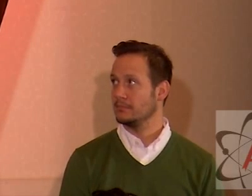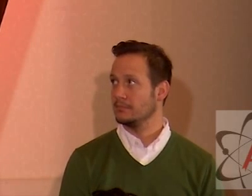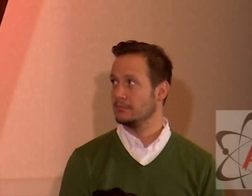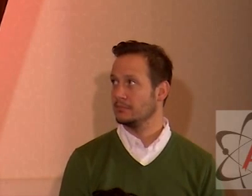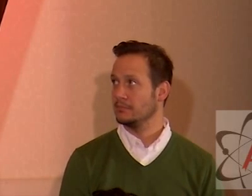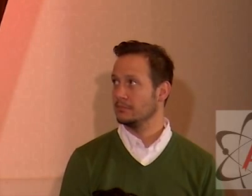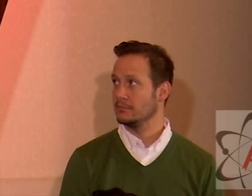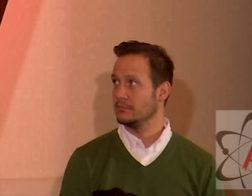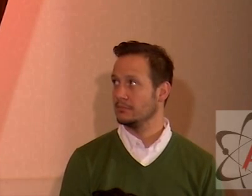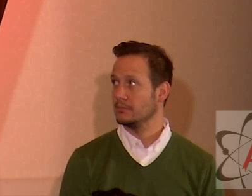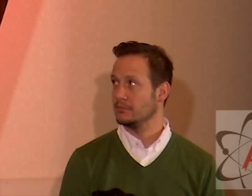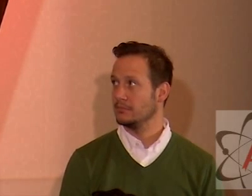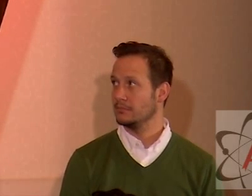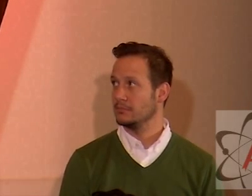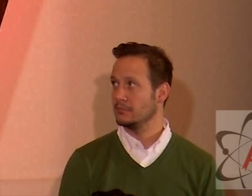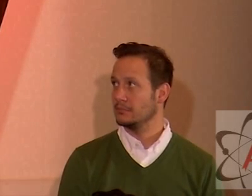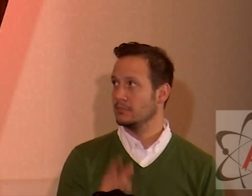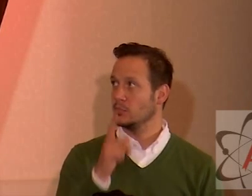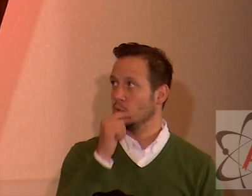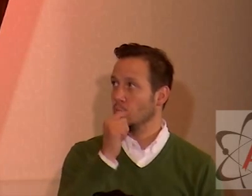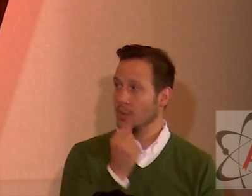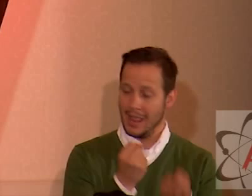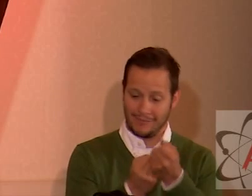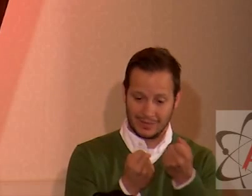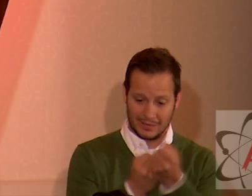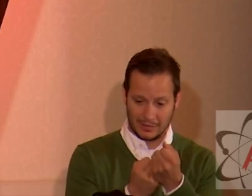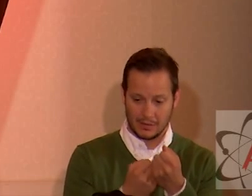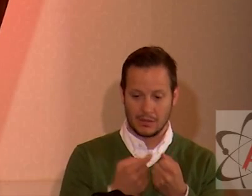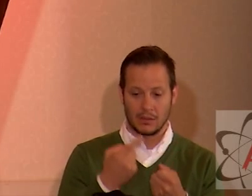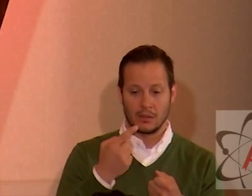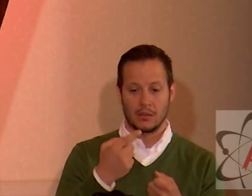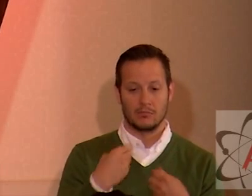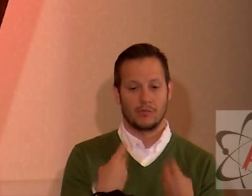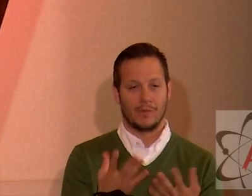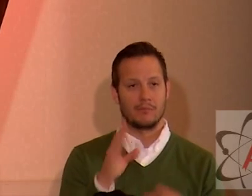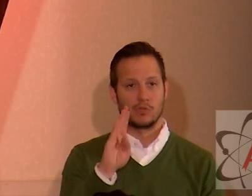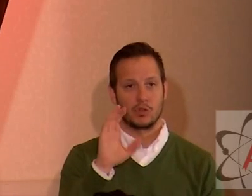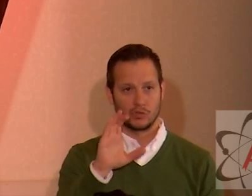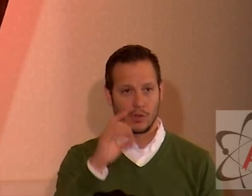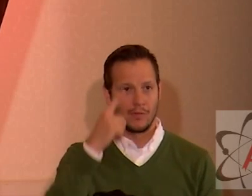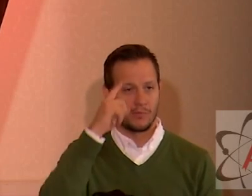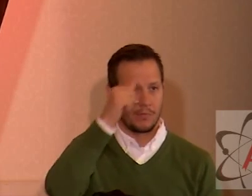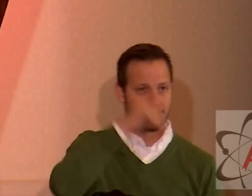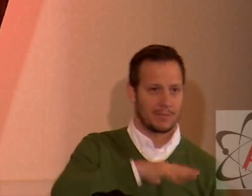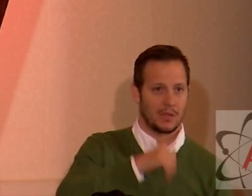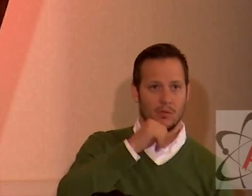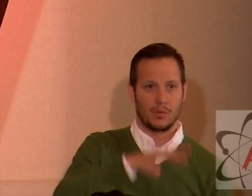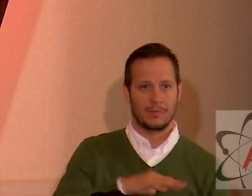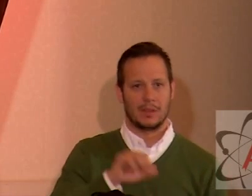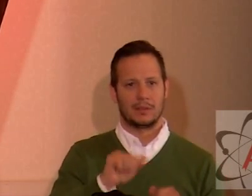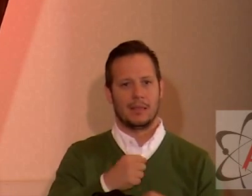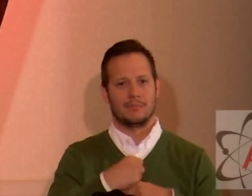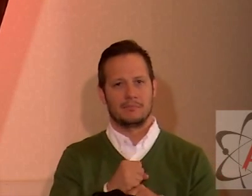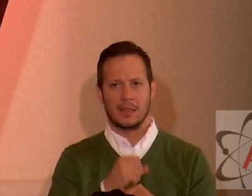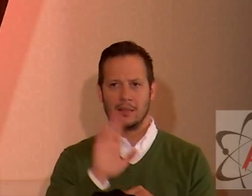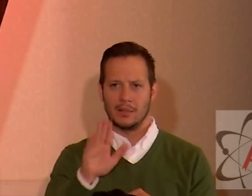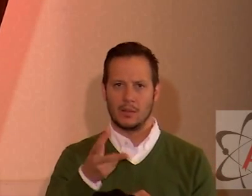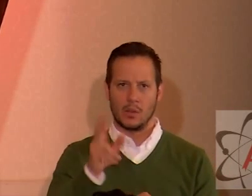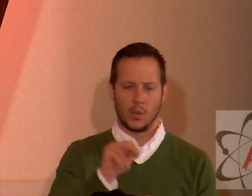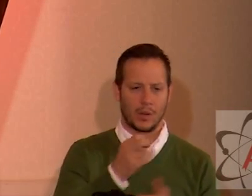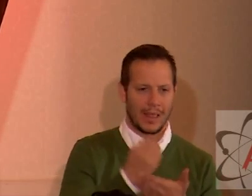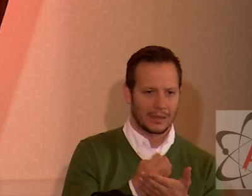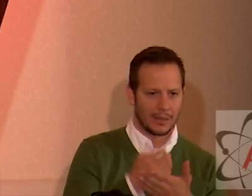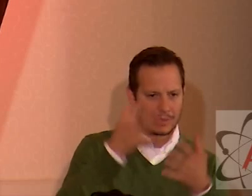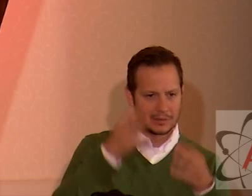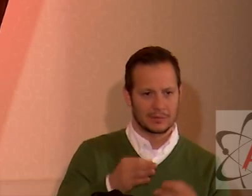You're some of the earliest advocates for the availability of contraceptives to give men and women the ability to make medical, moral, and economic decisions. People like